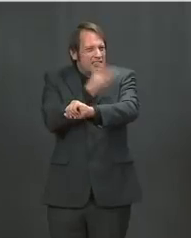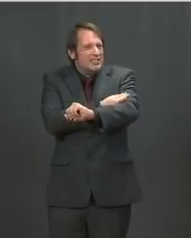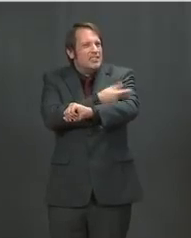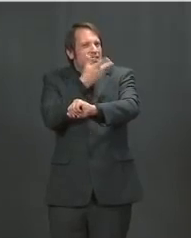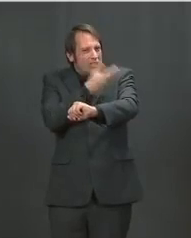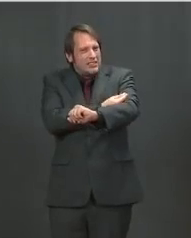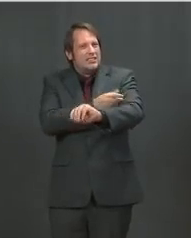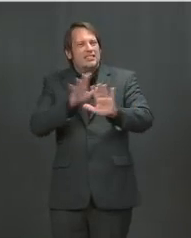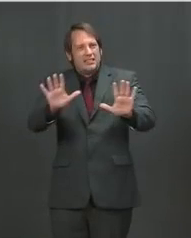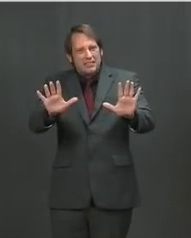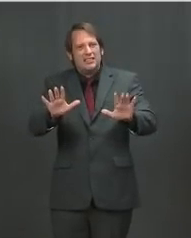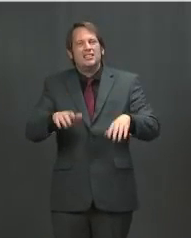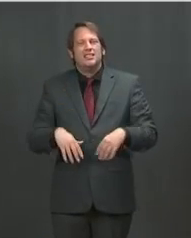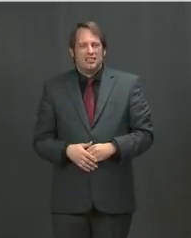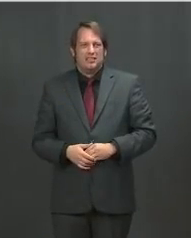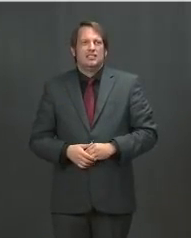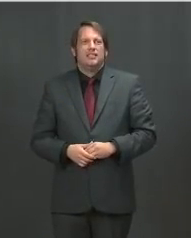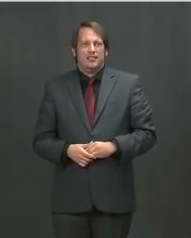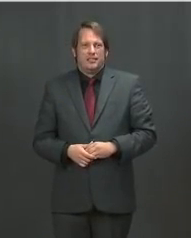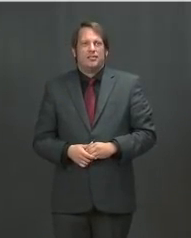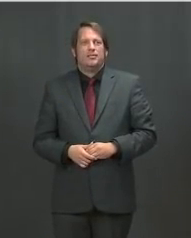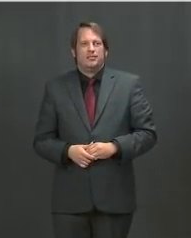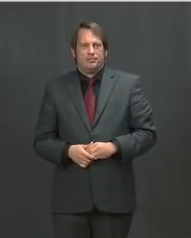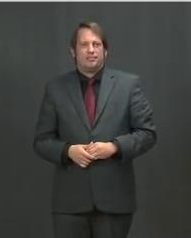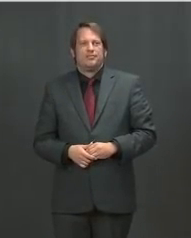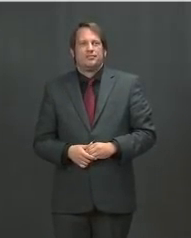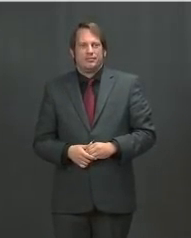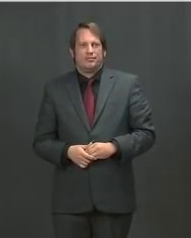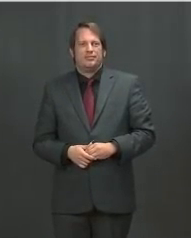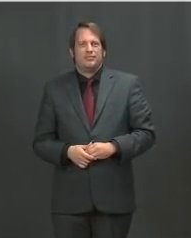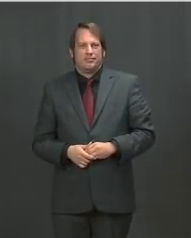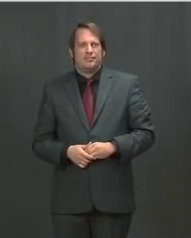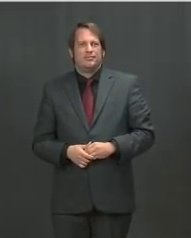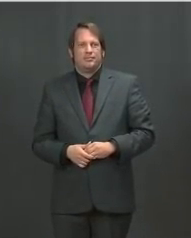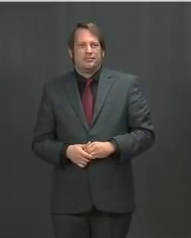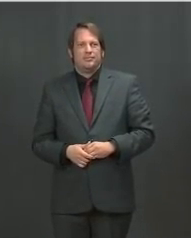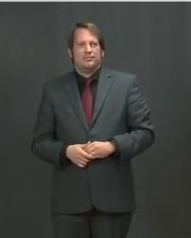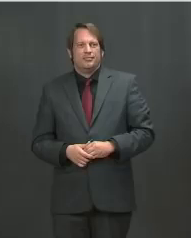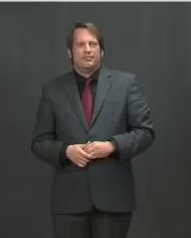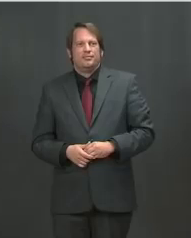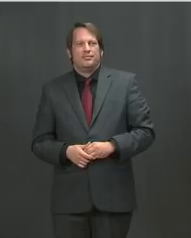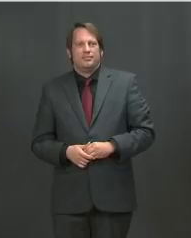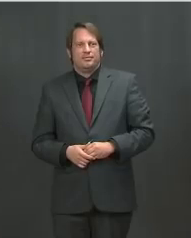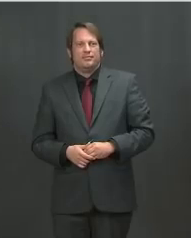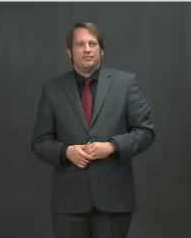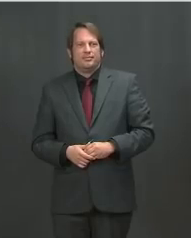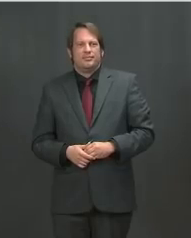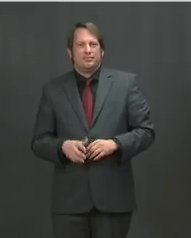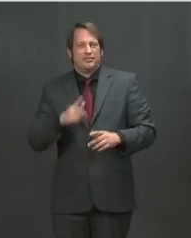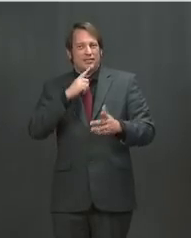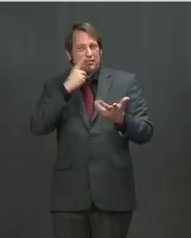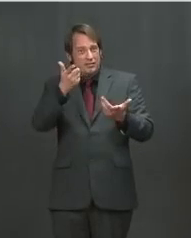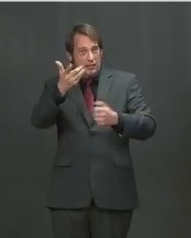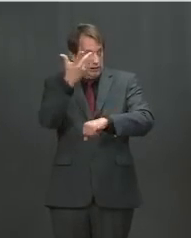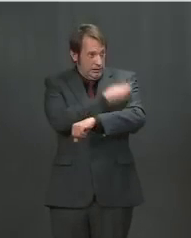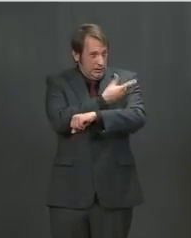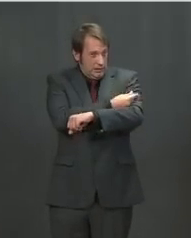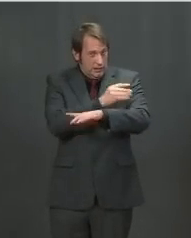more vaccine out there and more vaccinations out there and really less disease